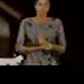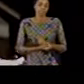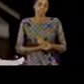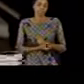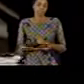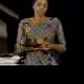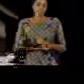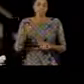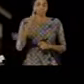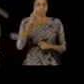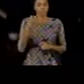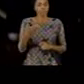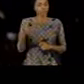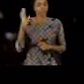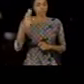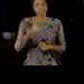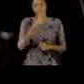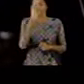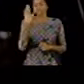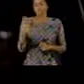This one thing will never